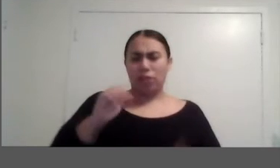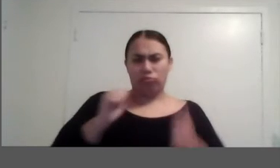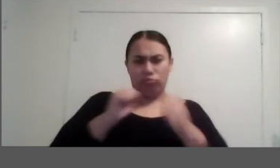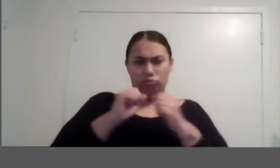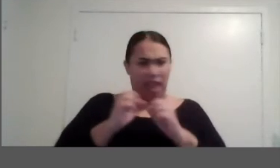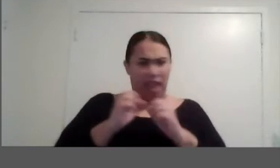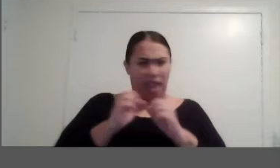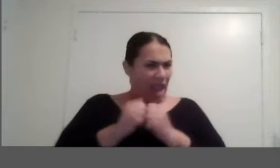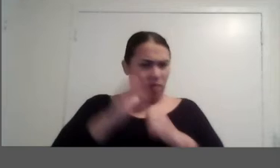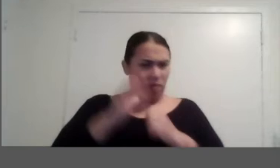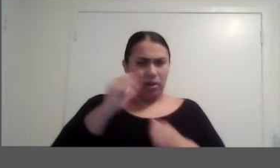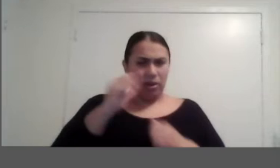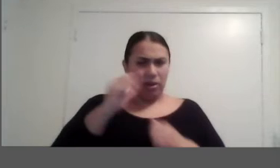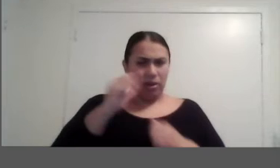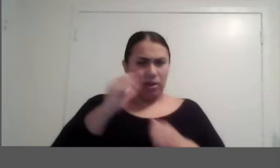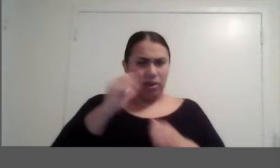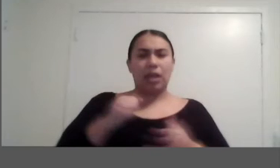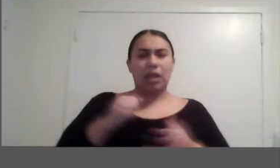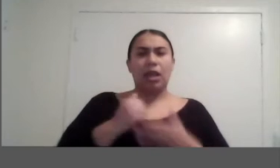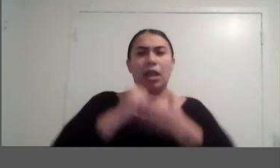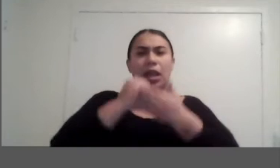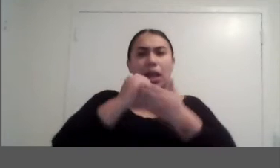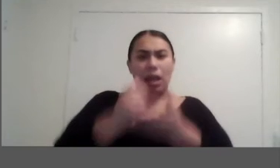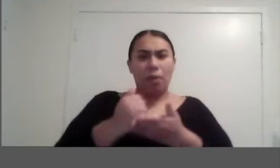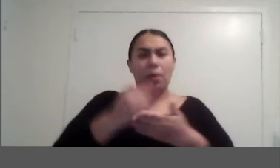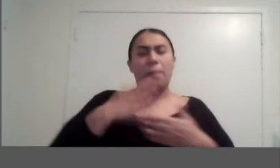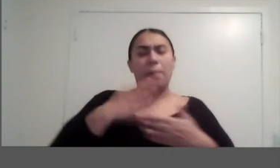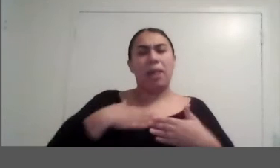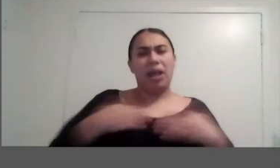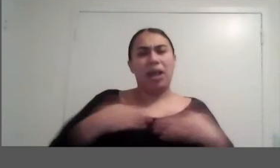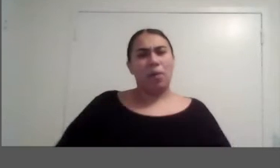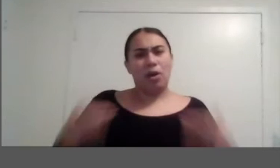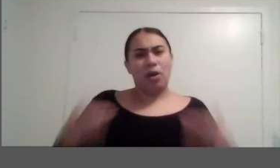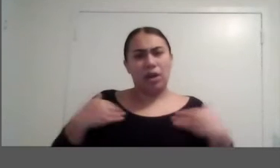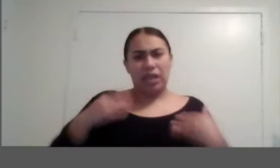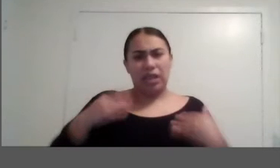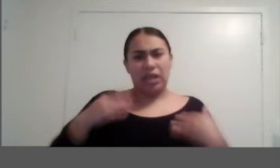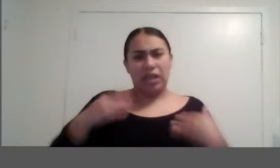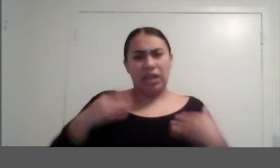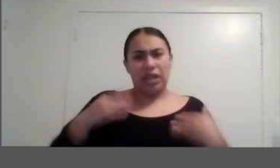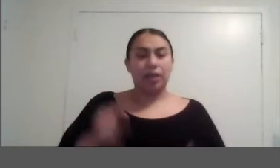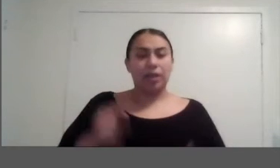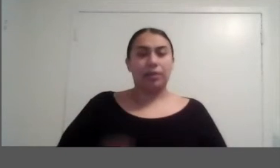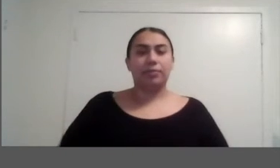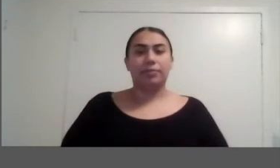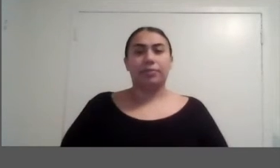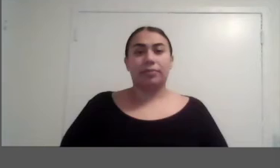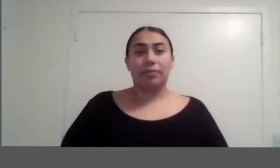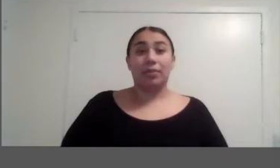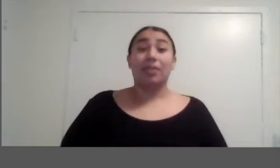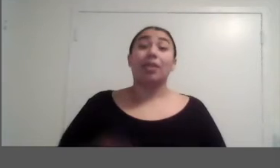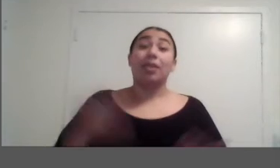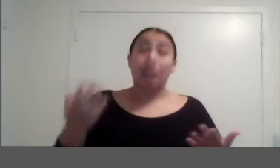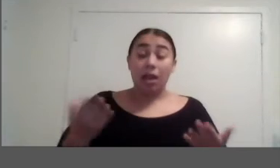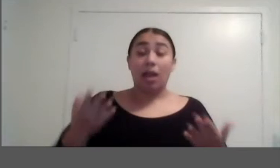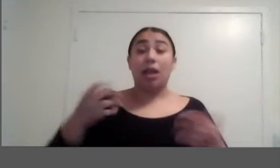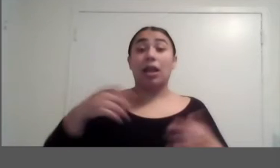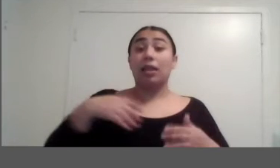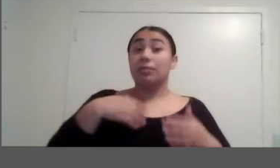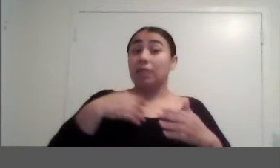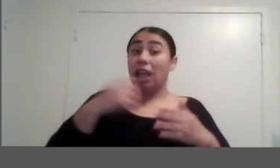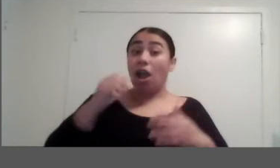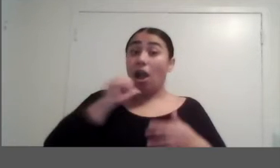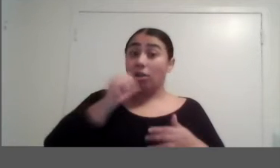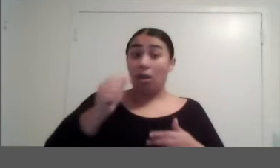where does cannabis come in? There are several ways to maintain a healthy digestive system and